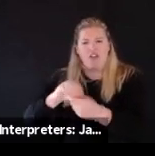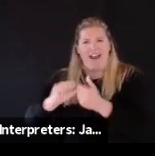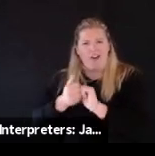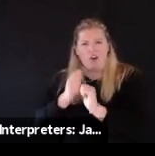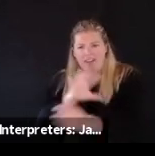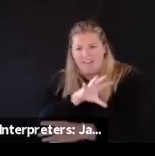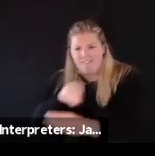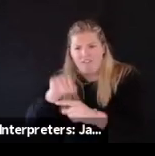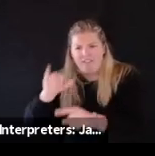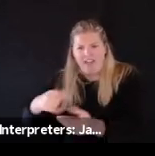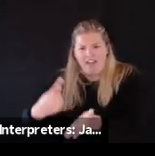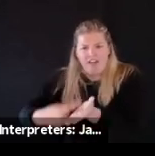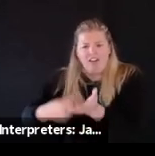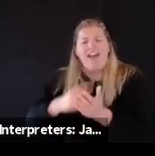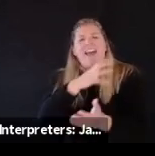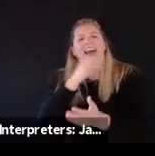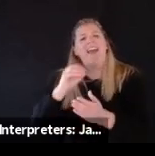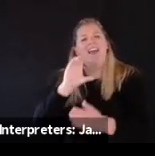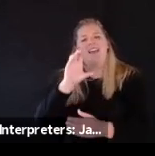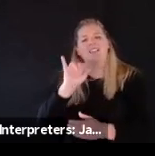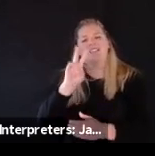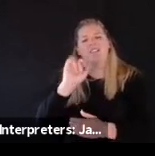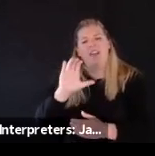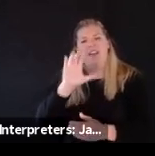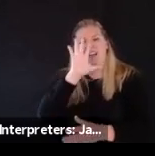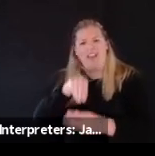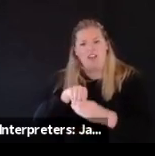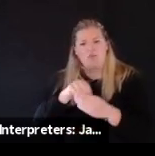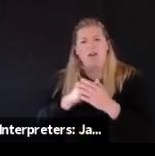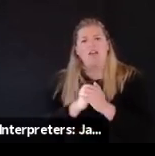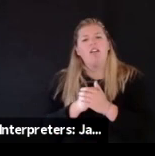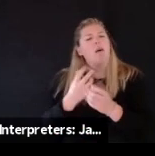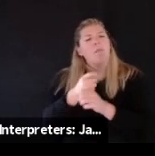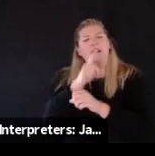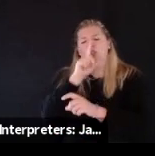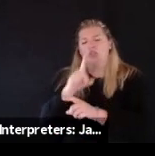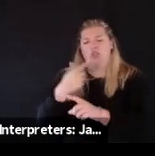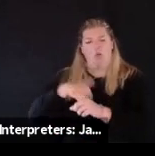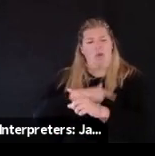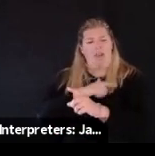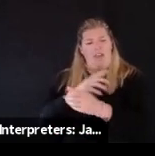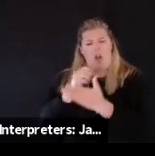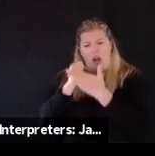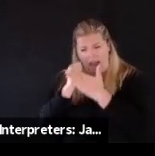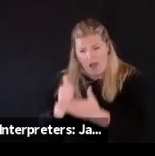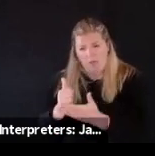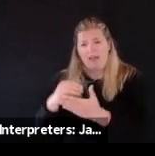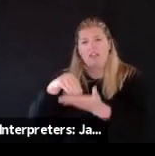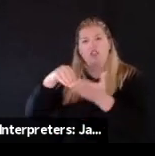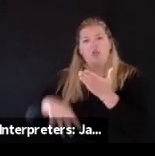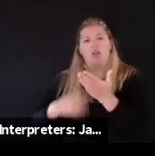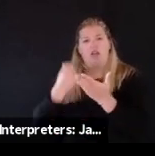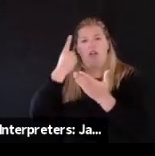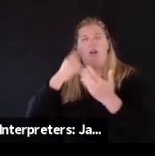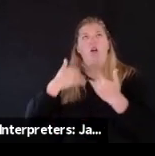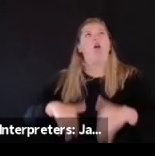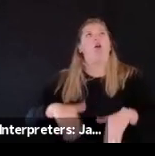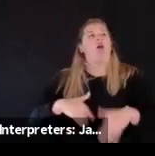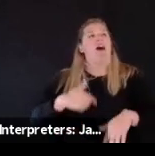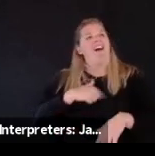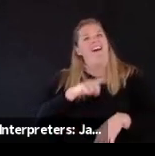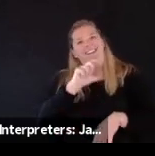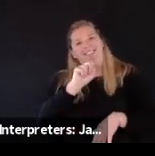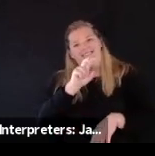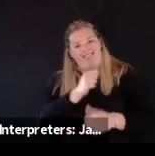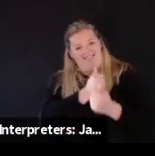for civic engagement. And again, that we are helping them build a love for their communities so that there is a commitment